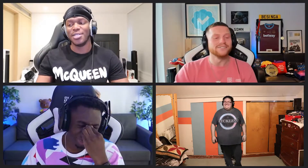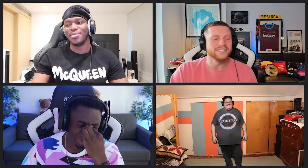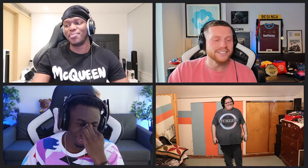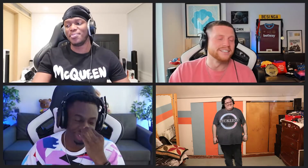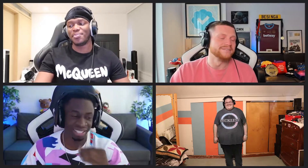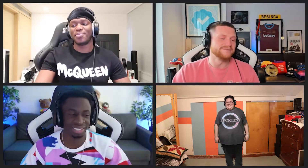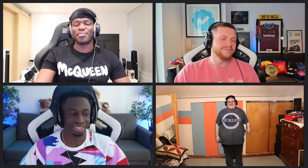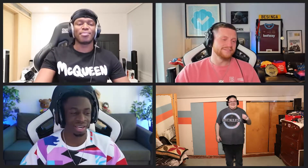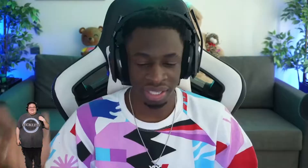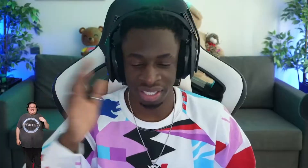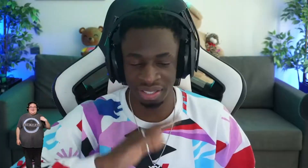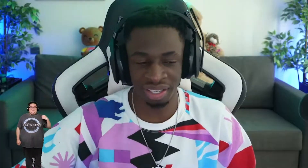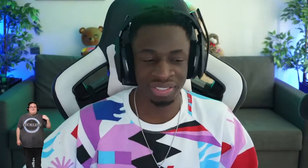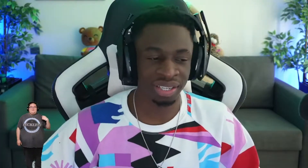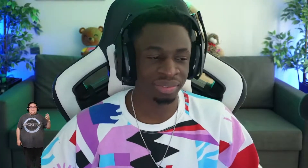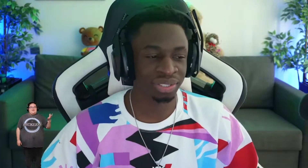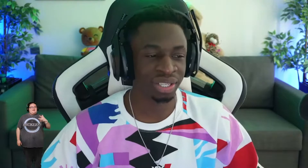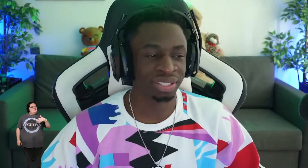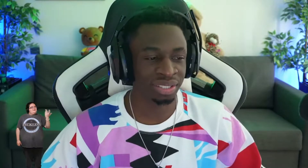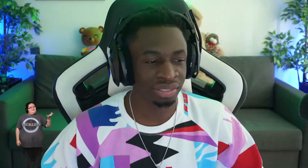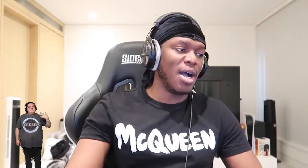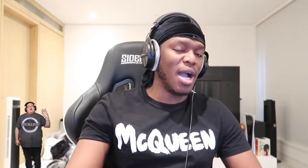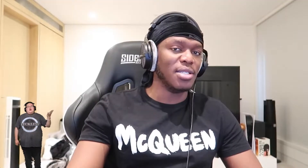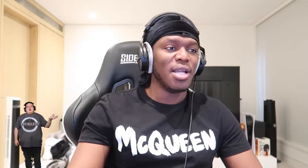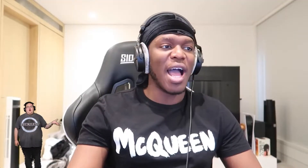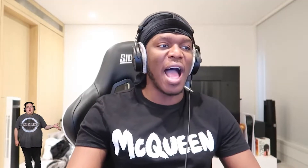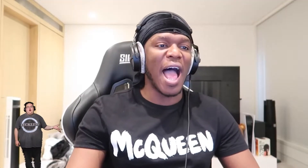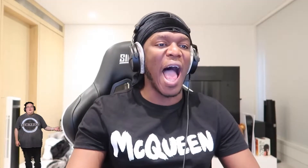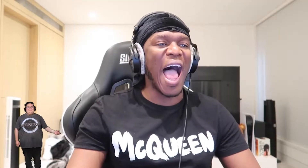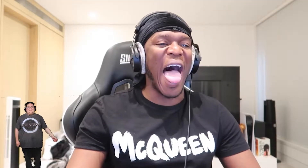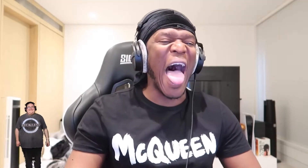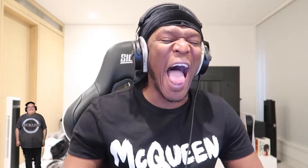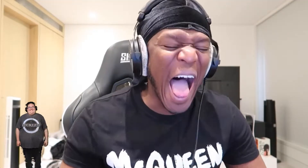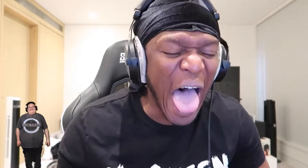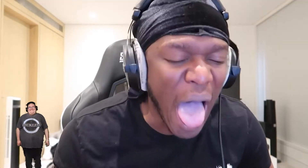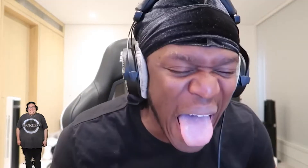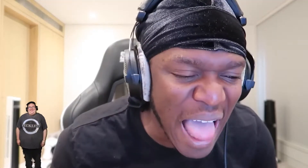Sidemen. Alright, listen, alright, get the laughs out. Try not to laugh. Alright.